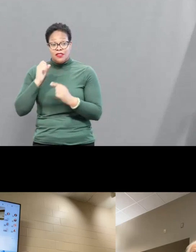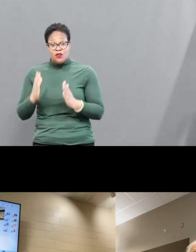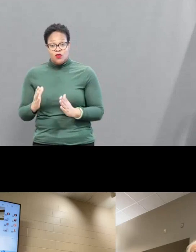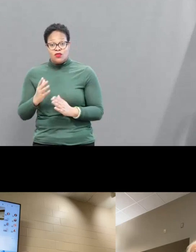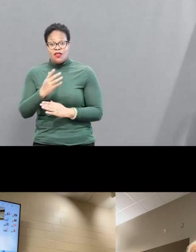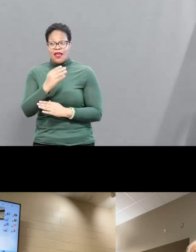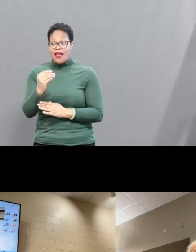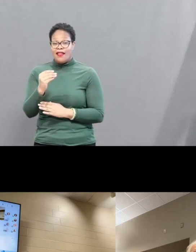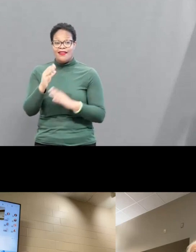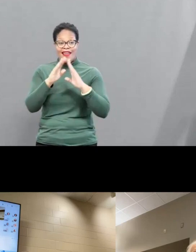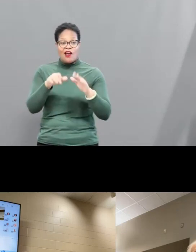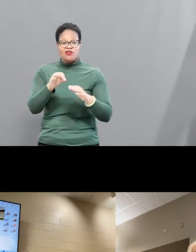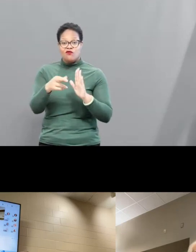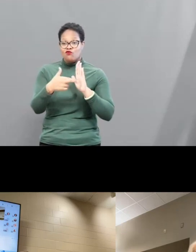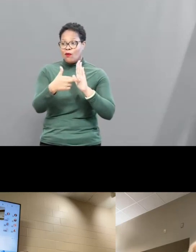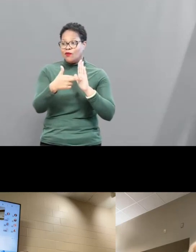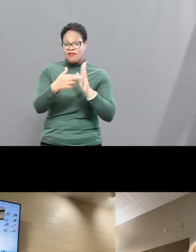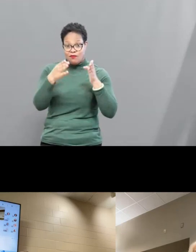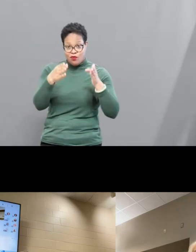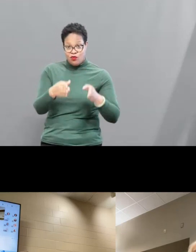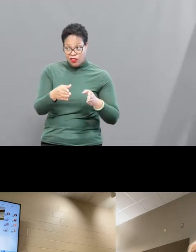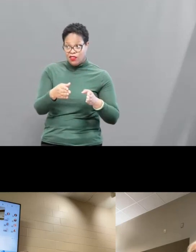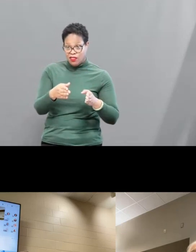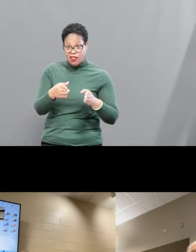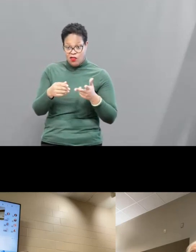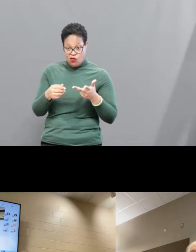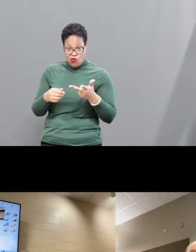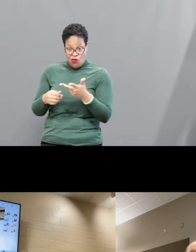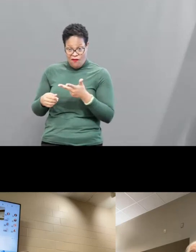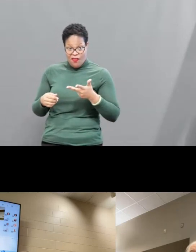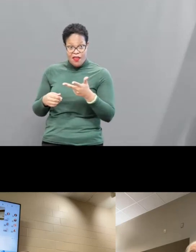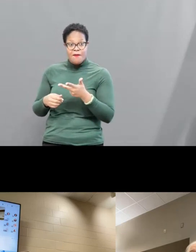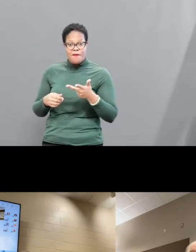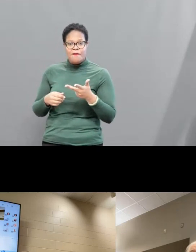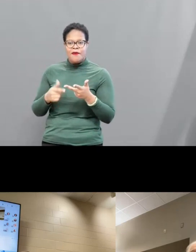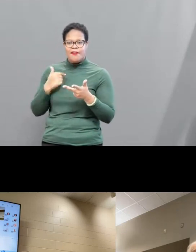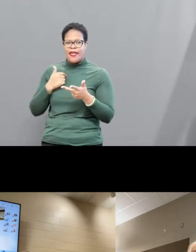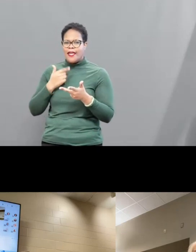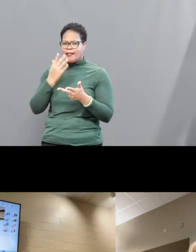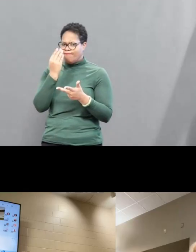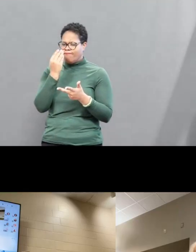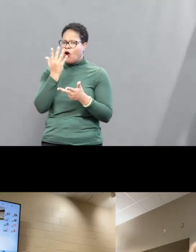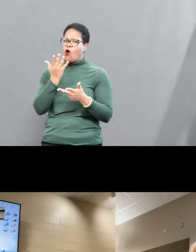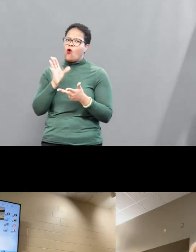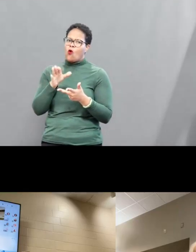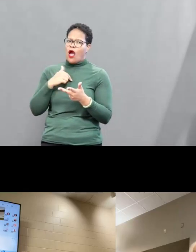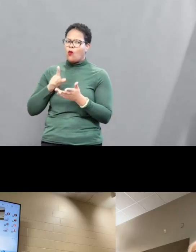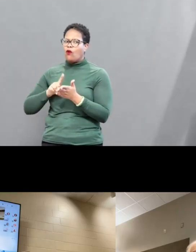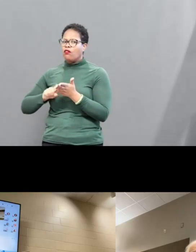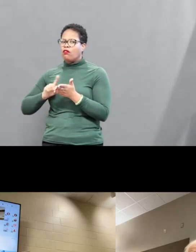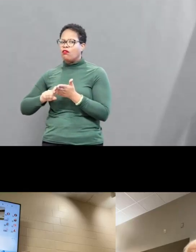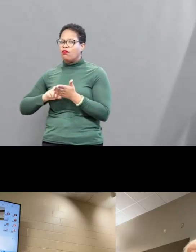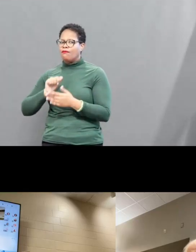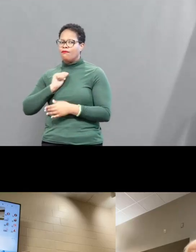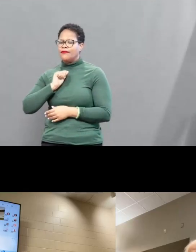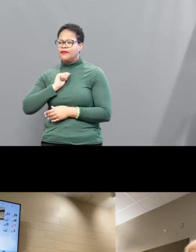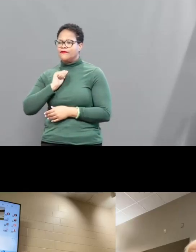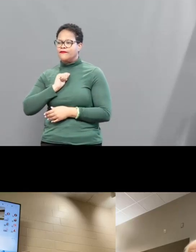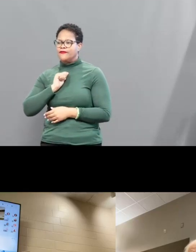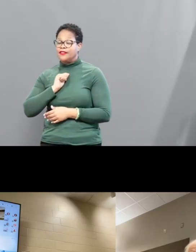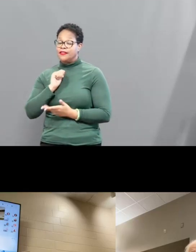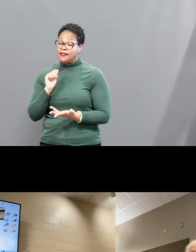the House of Representative person said that they would look into this themselves.